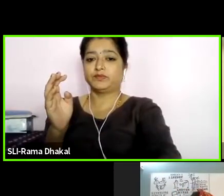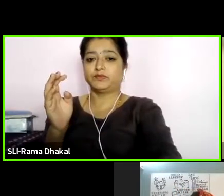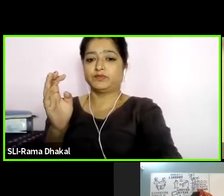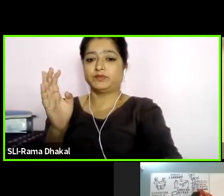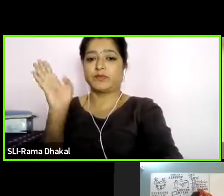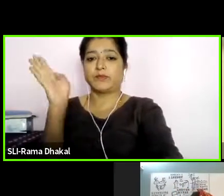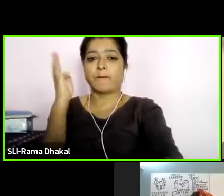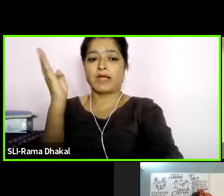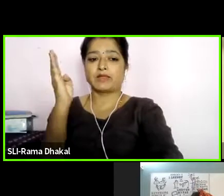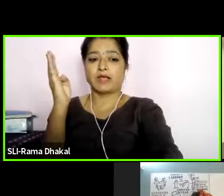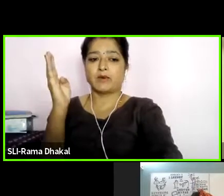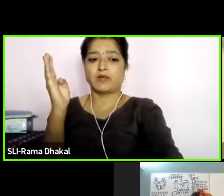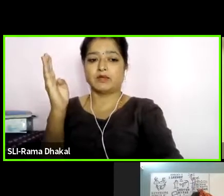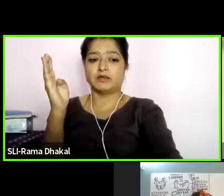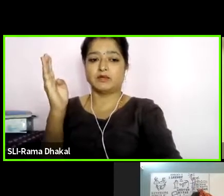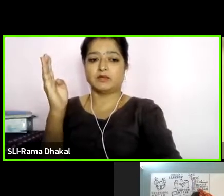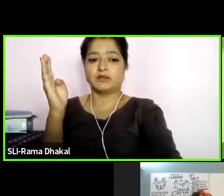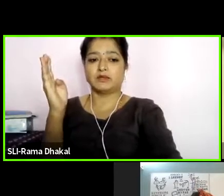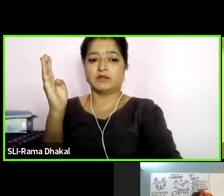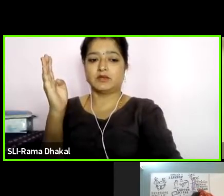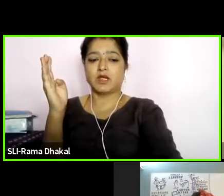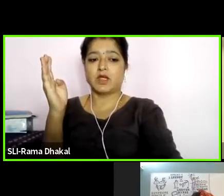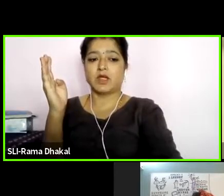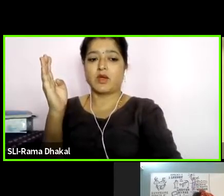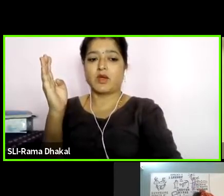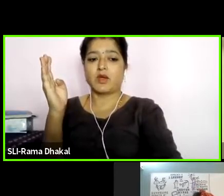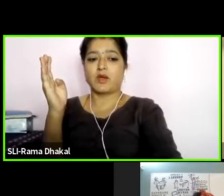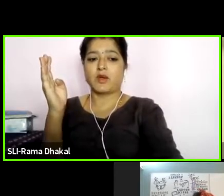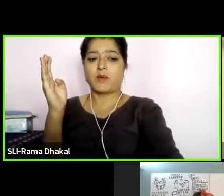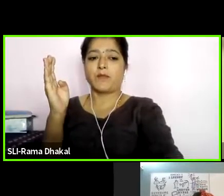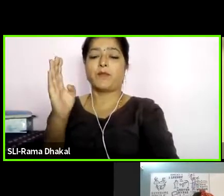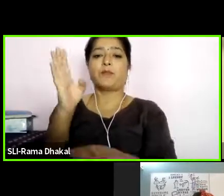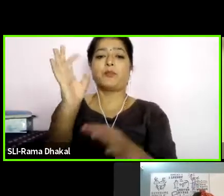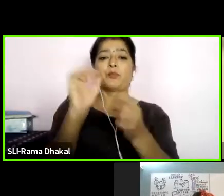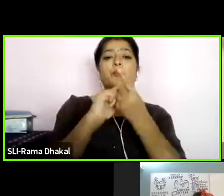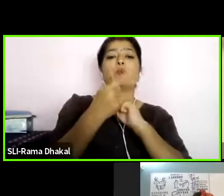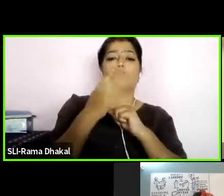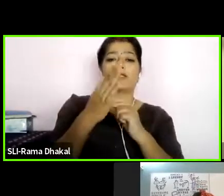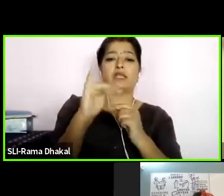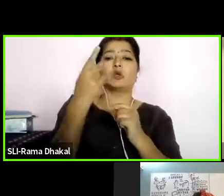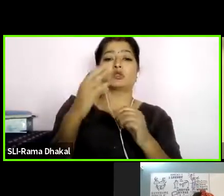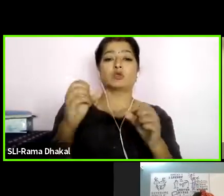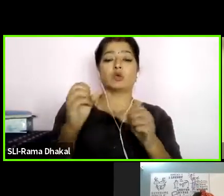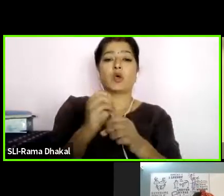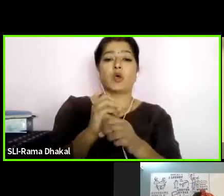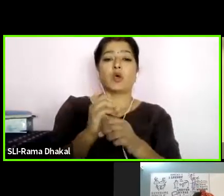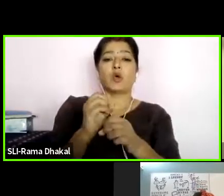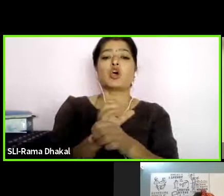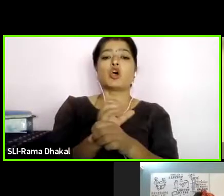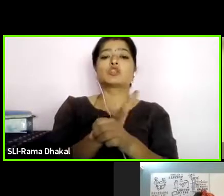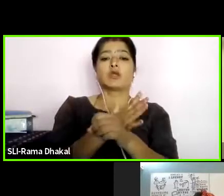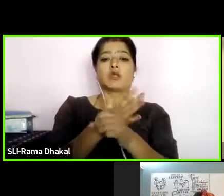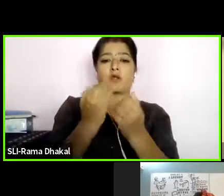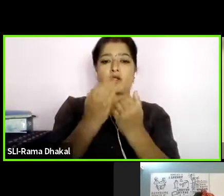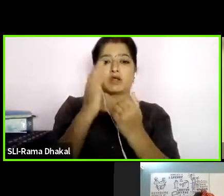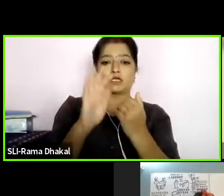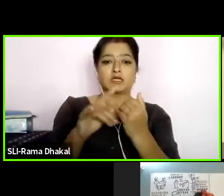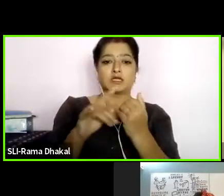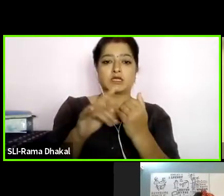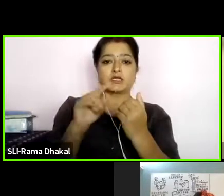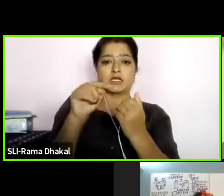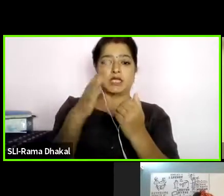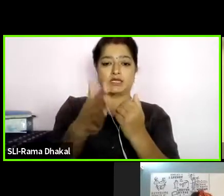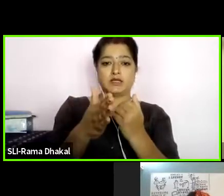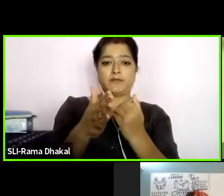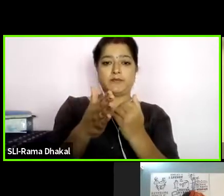months, we have had intense weather events that have severely impacted the lives and livelihoods of many, particularly those in